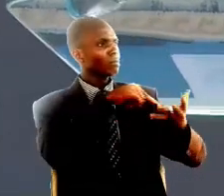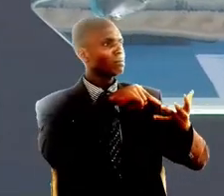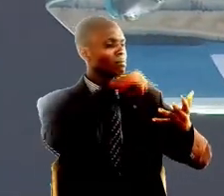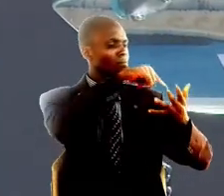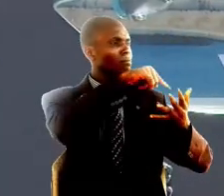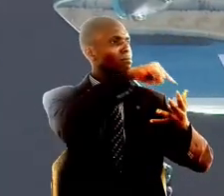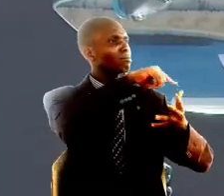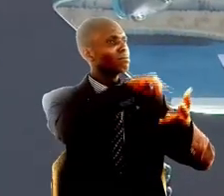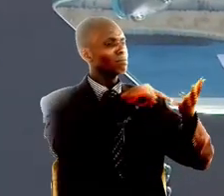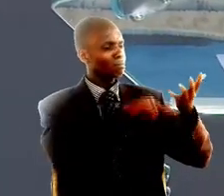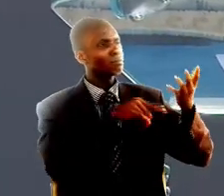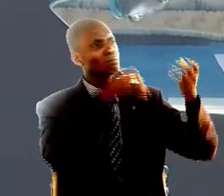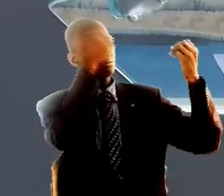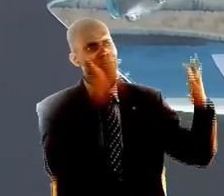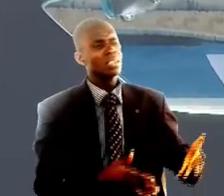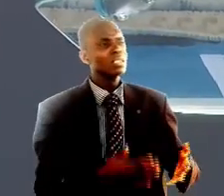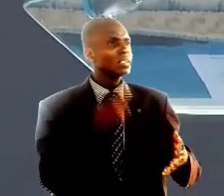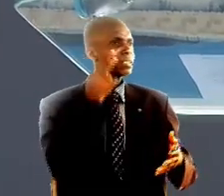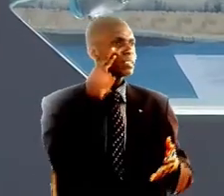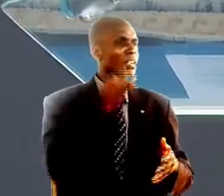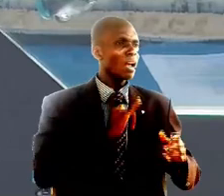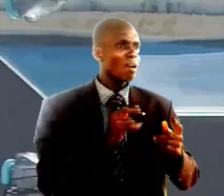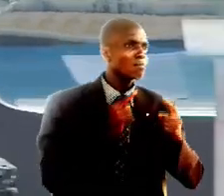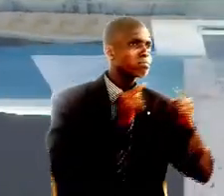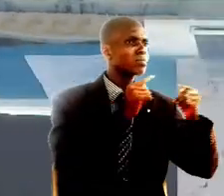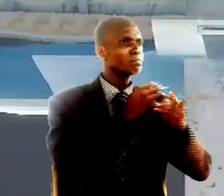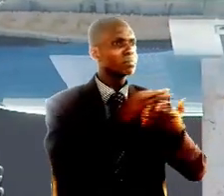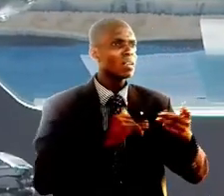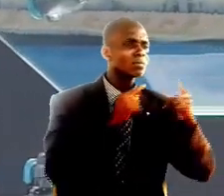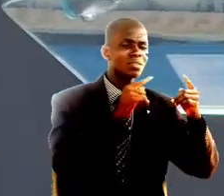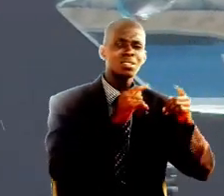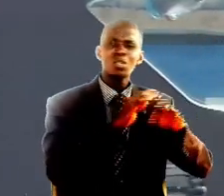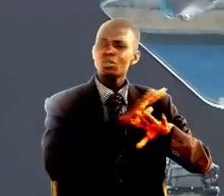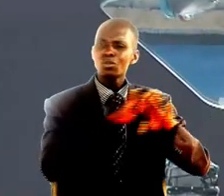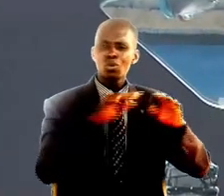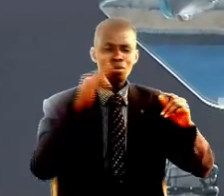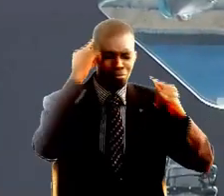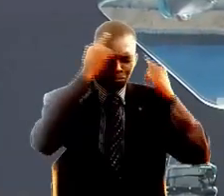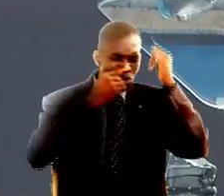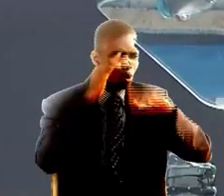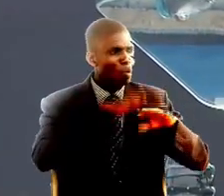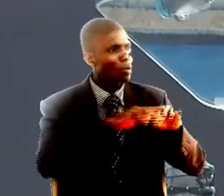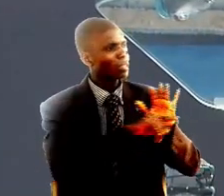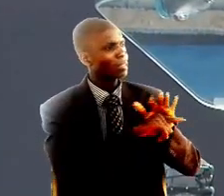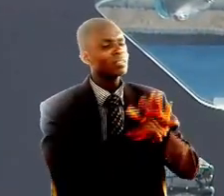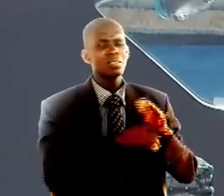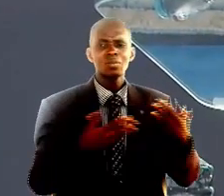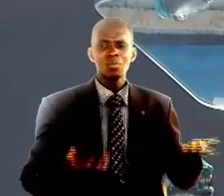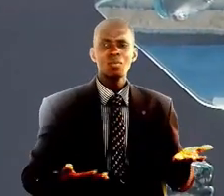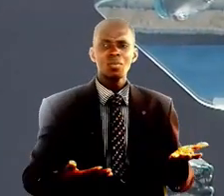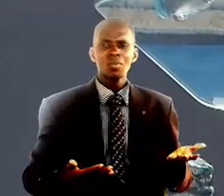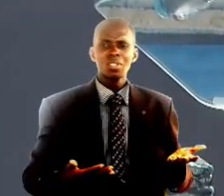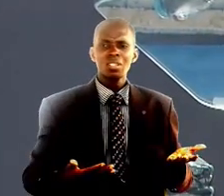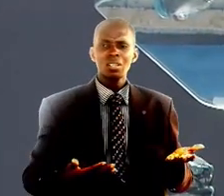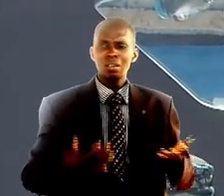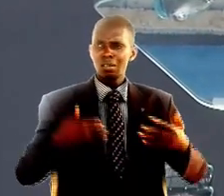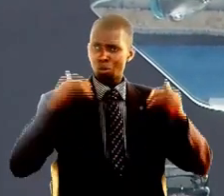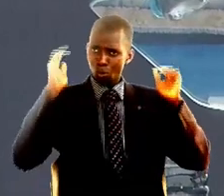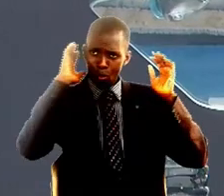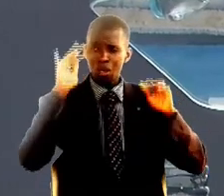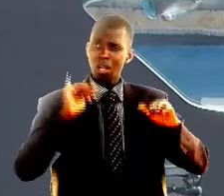that are not working well for us. We consider the place of work that appears. Am I ever going to have